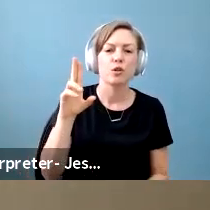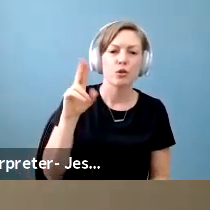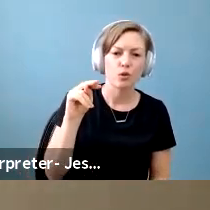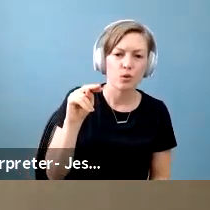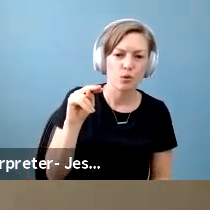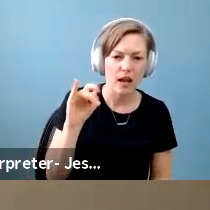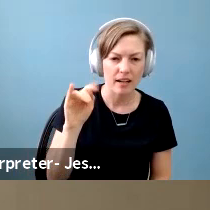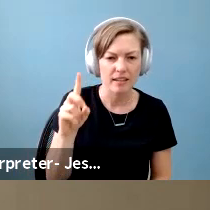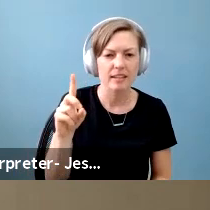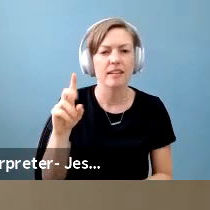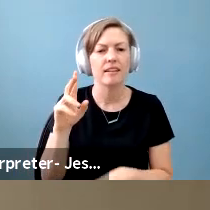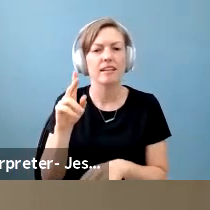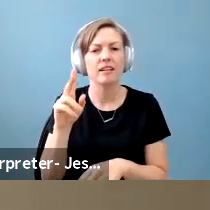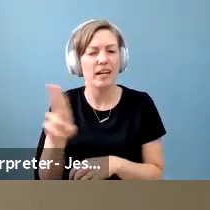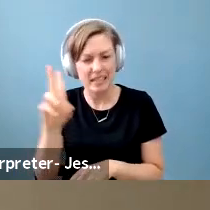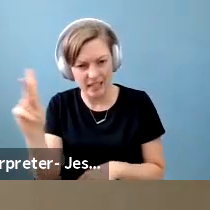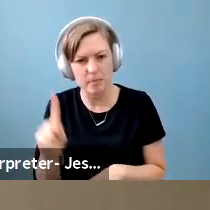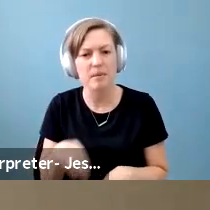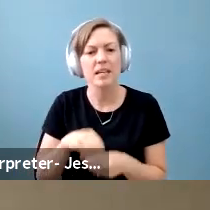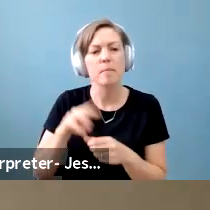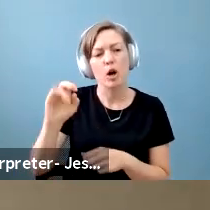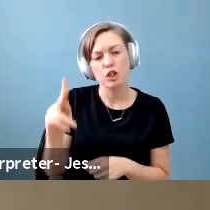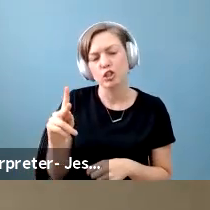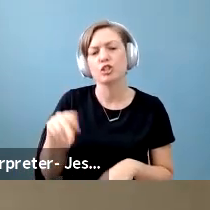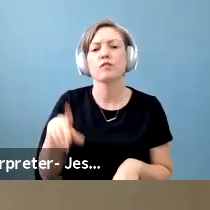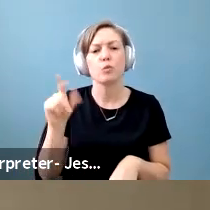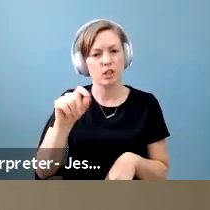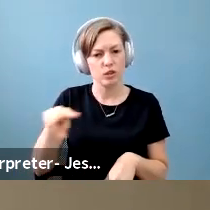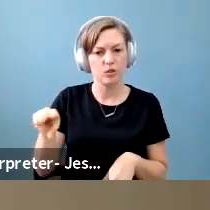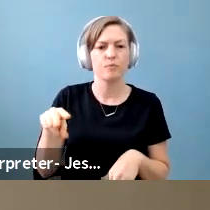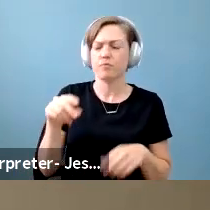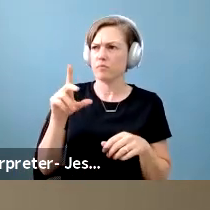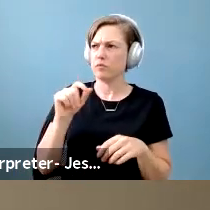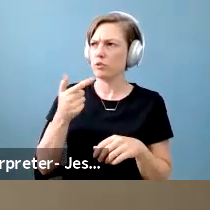of 2022 this year. In 2015,